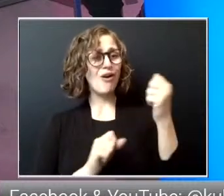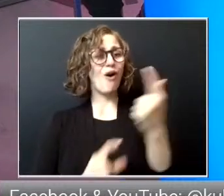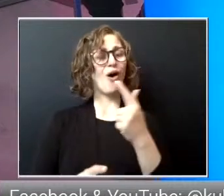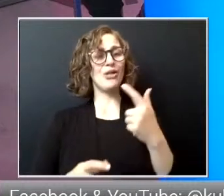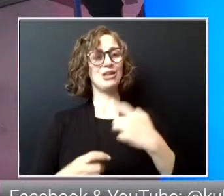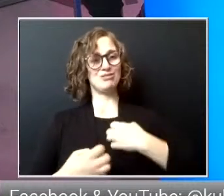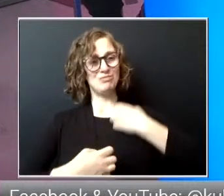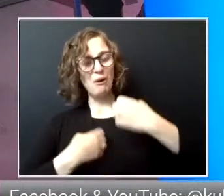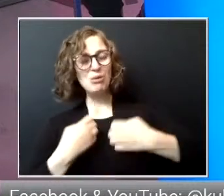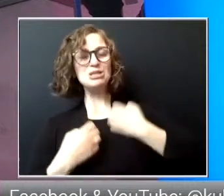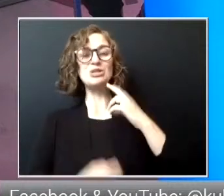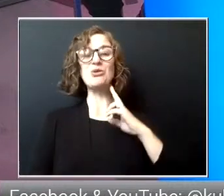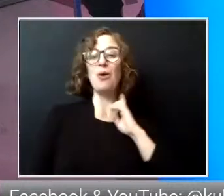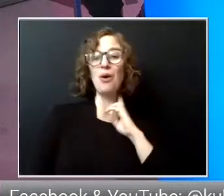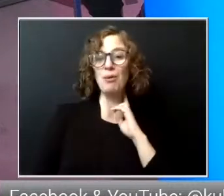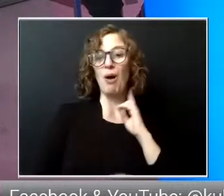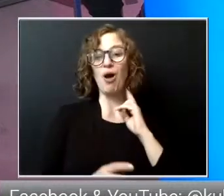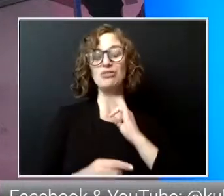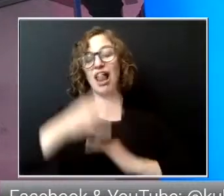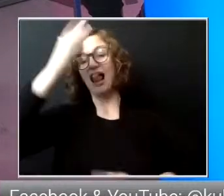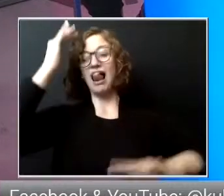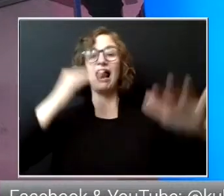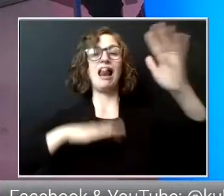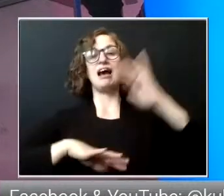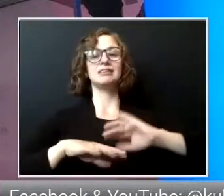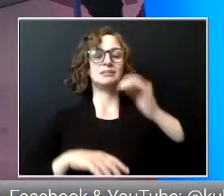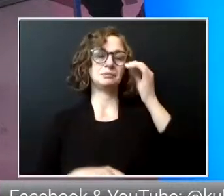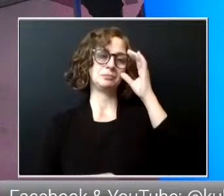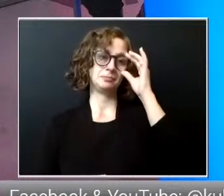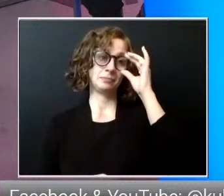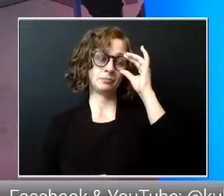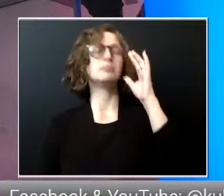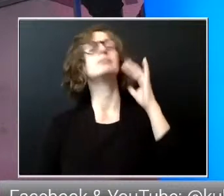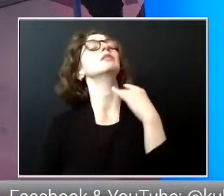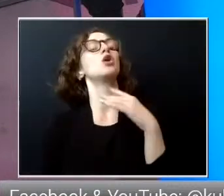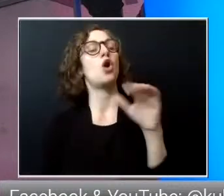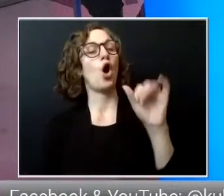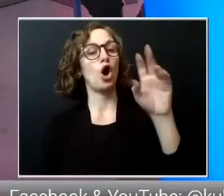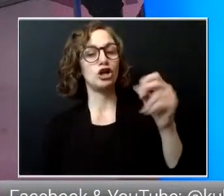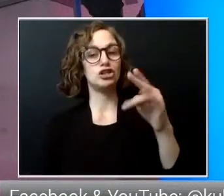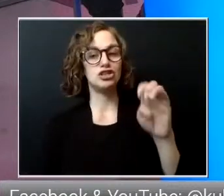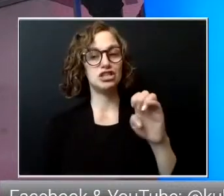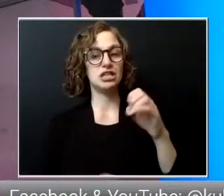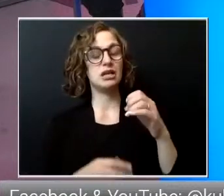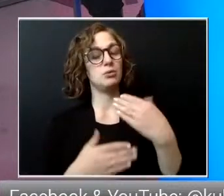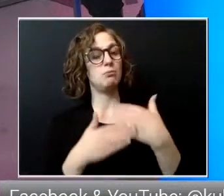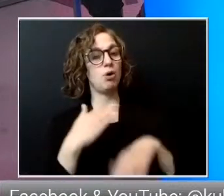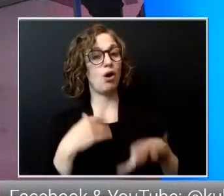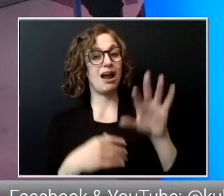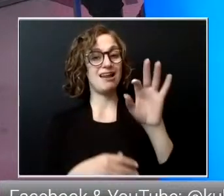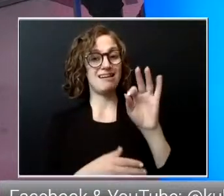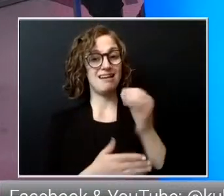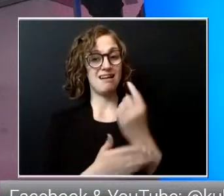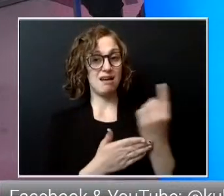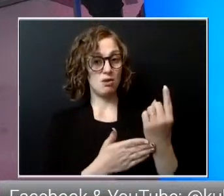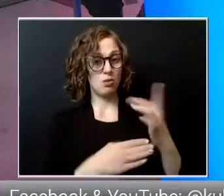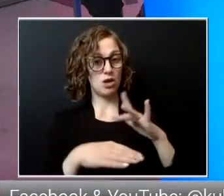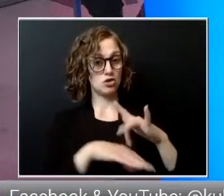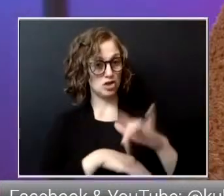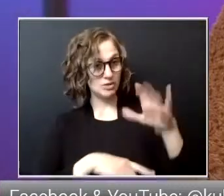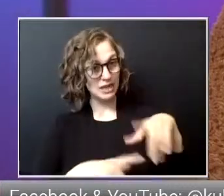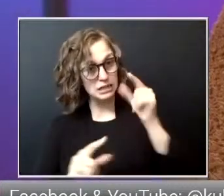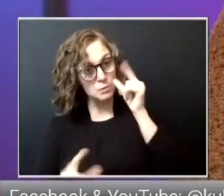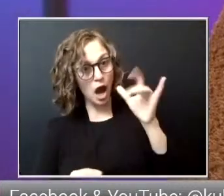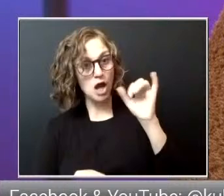the stress of this. Archie was born 9 weeks early. Yes. Was that a surprise, or were you induced? No, that was